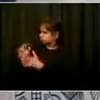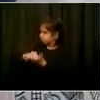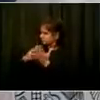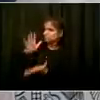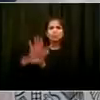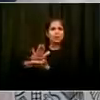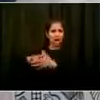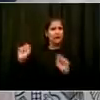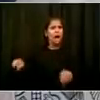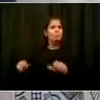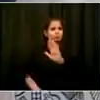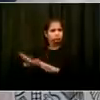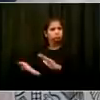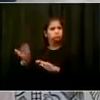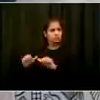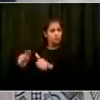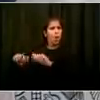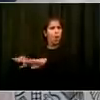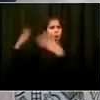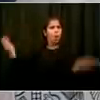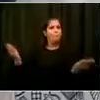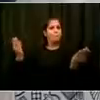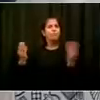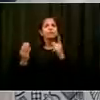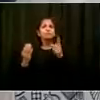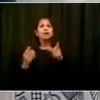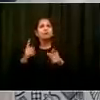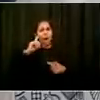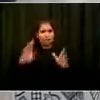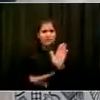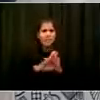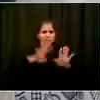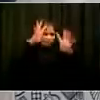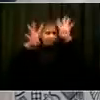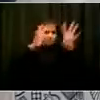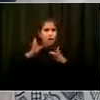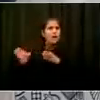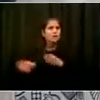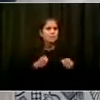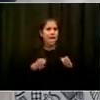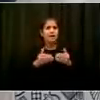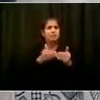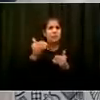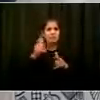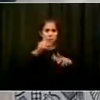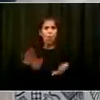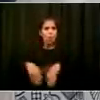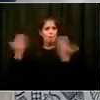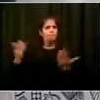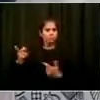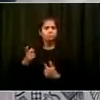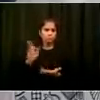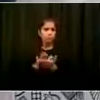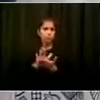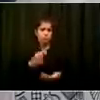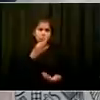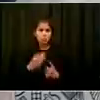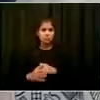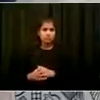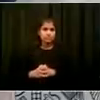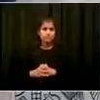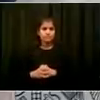facts we have and make them safe again and get our schools back. So everyone, as we conclude today, look, everyone's been through